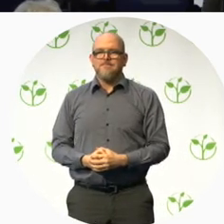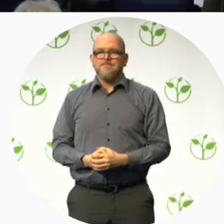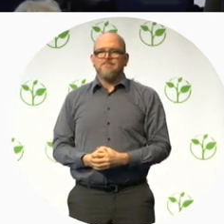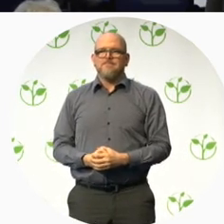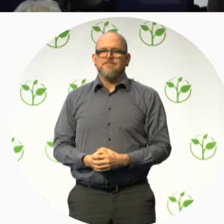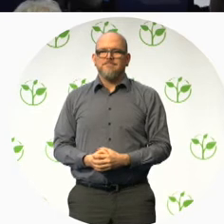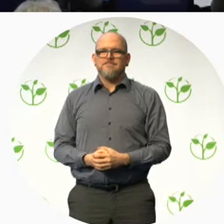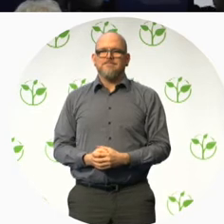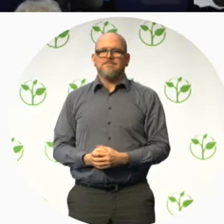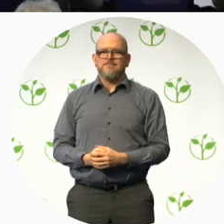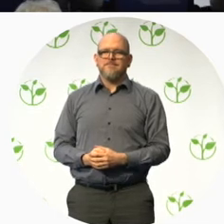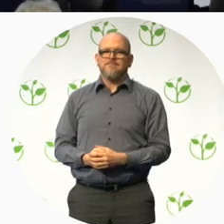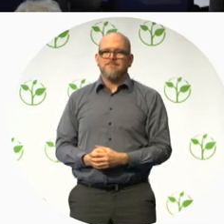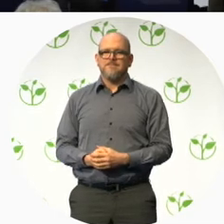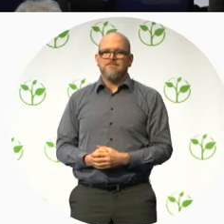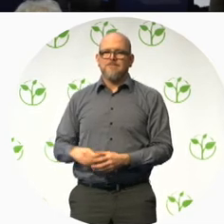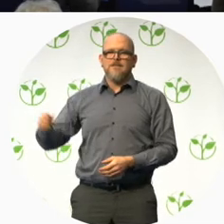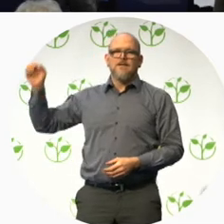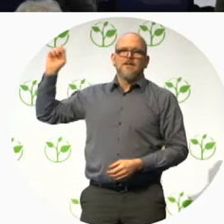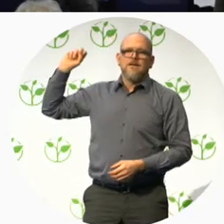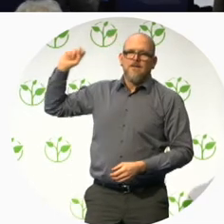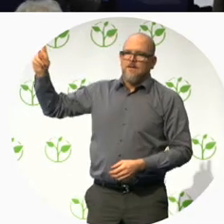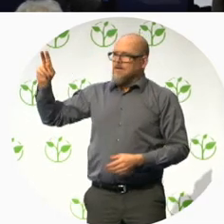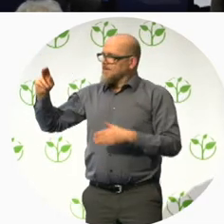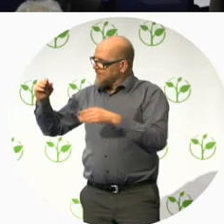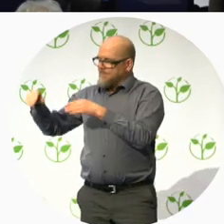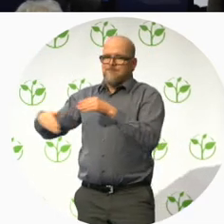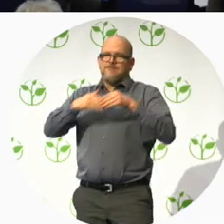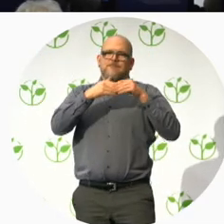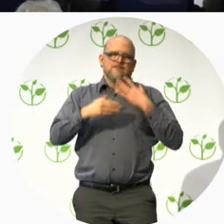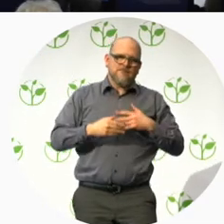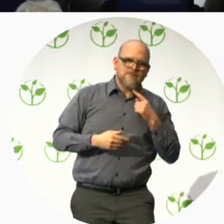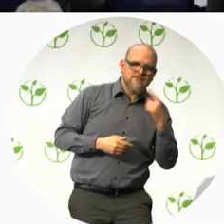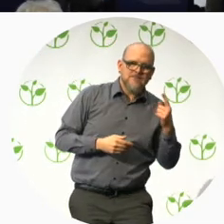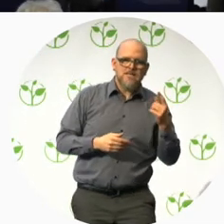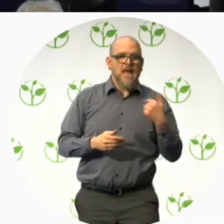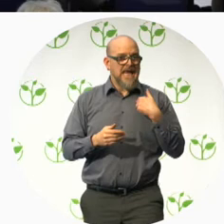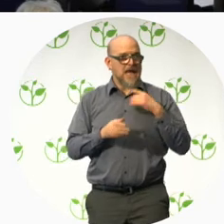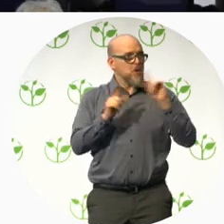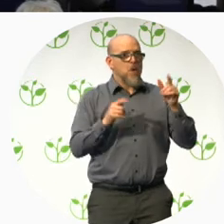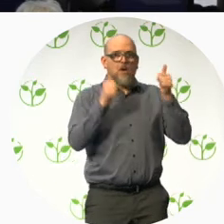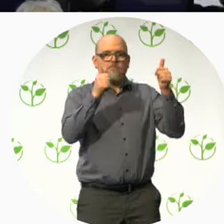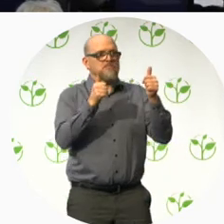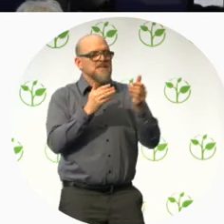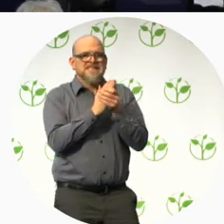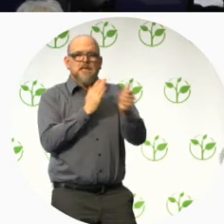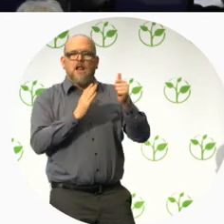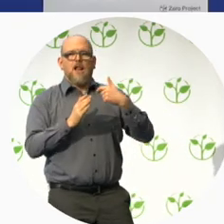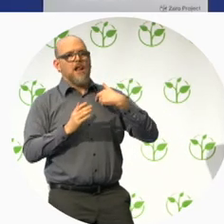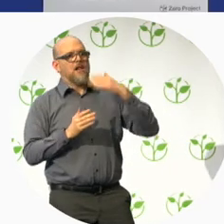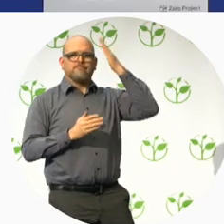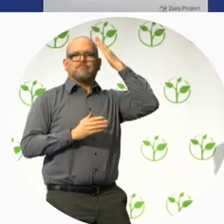I just want to say, even though it's not my specific expertise, that Access Israel has developed a program to teach hearing